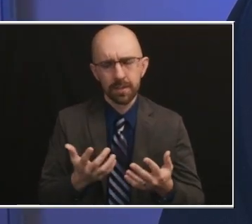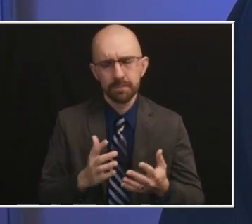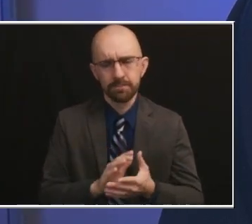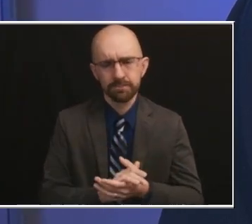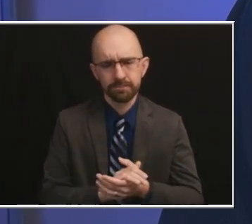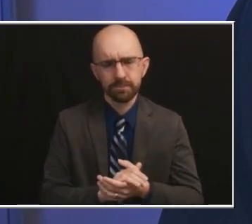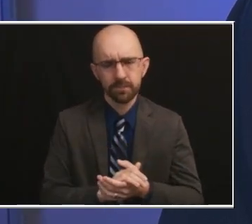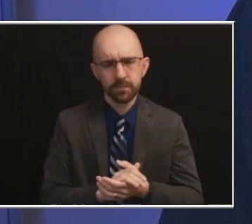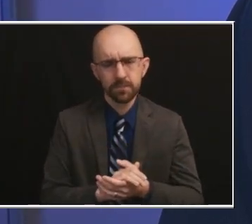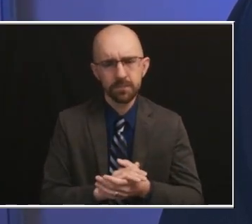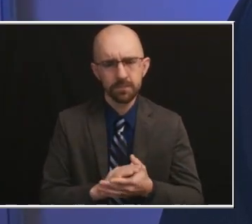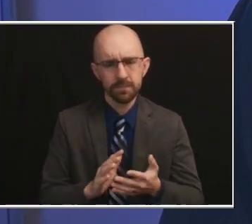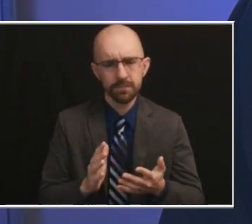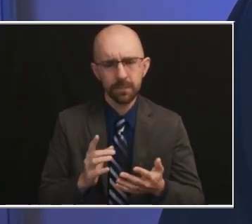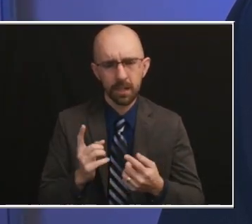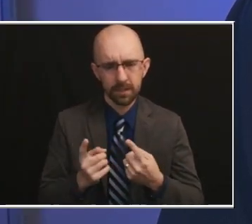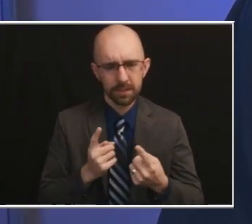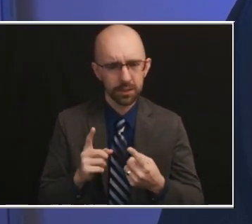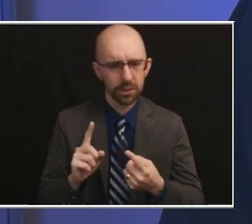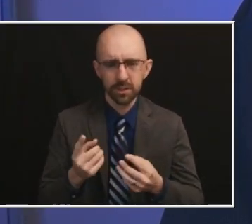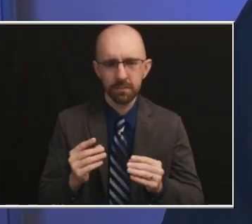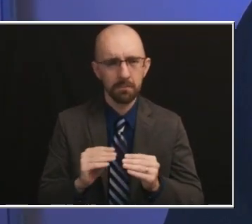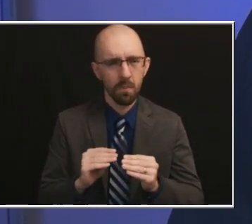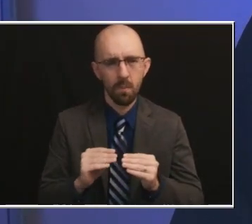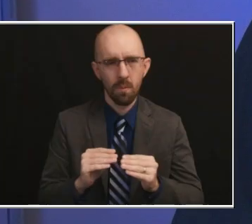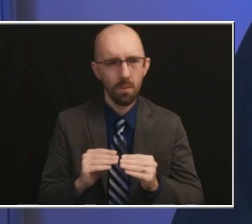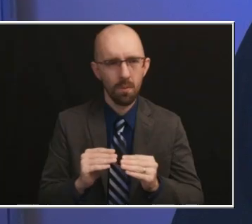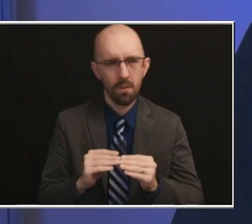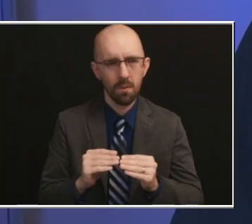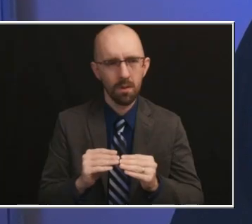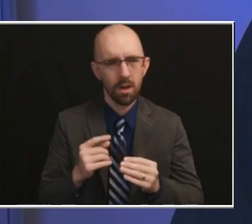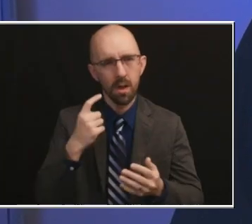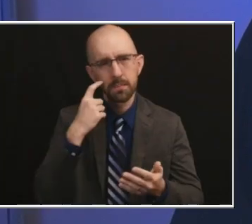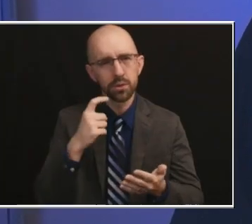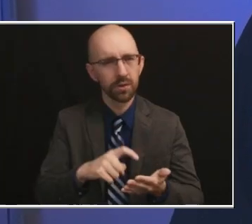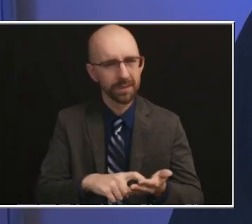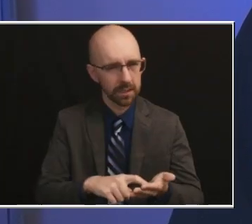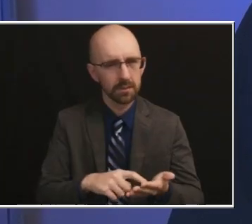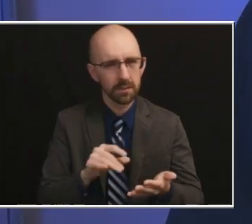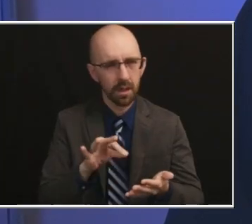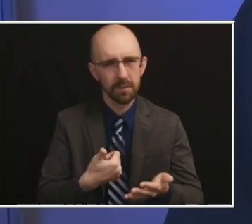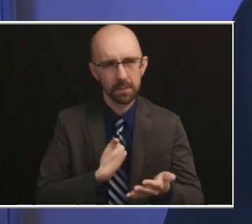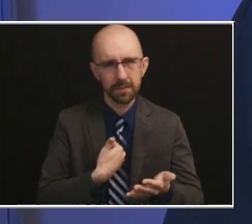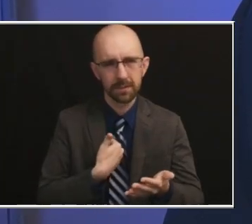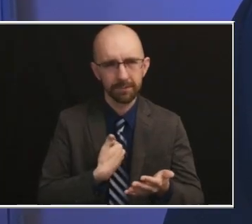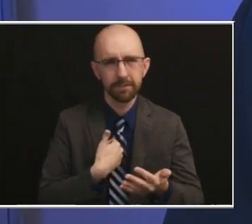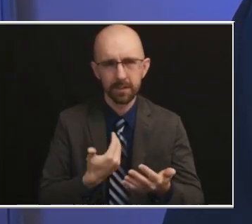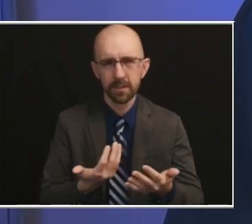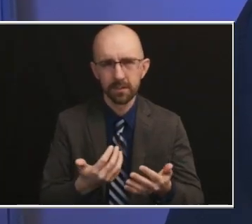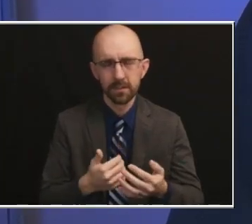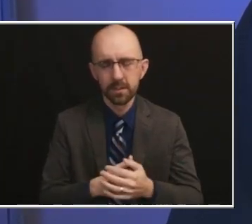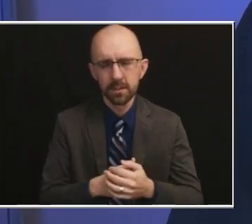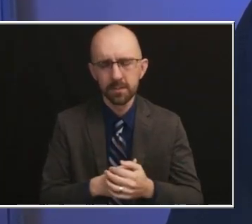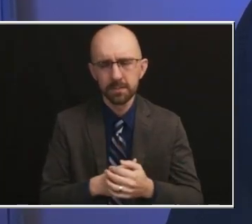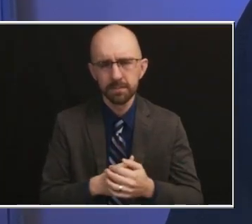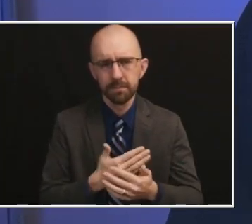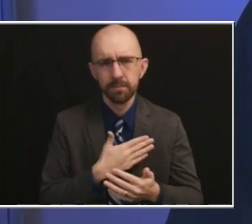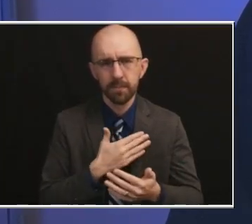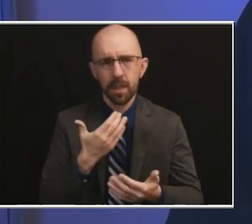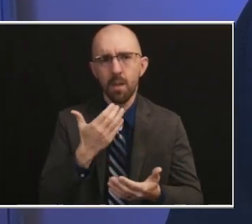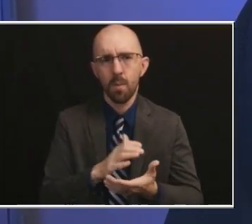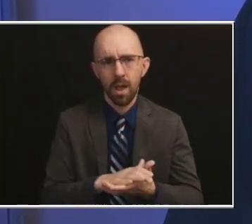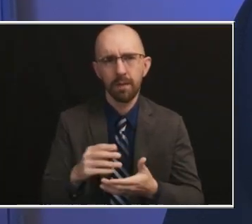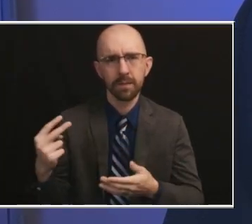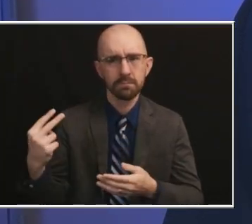to be just more observant of myself, and my wife to be more observant of